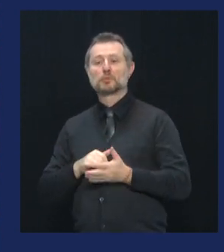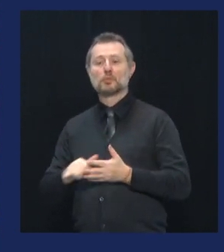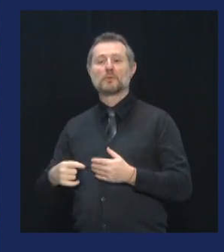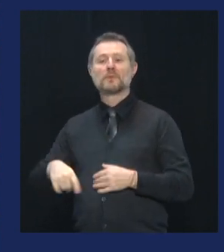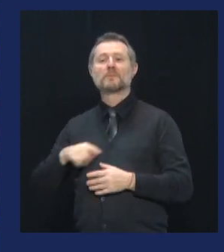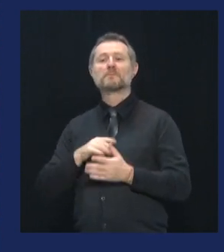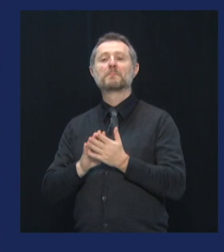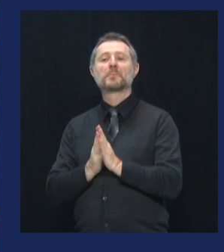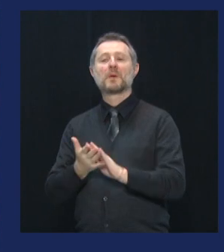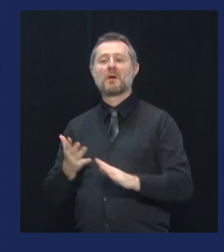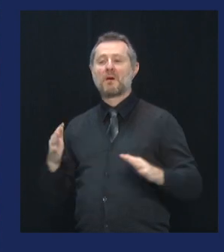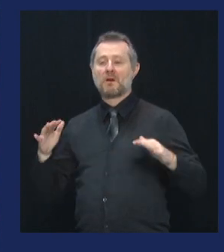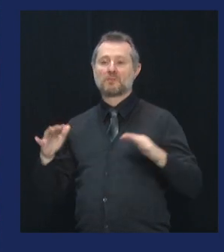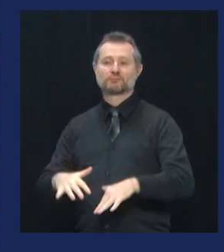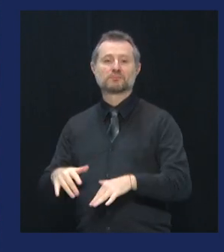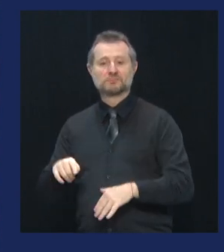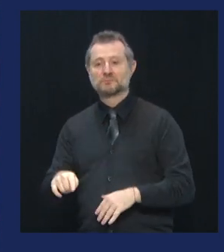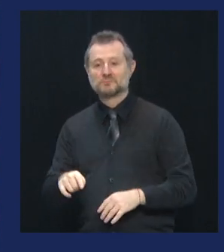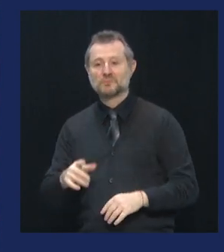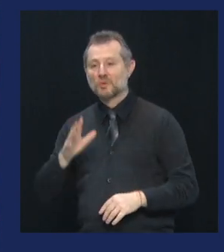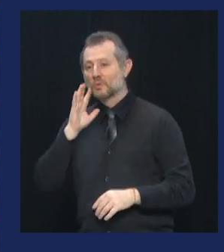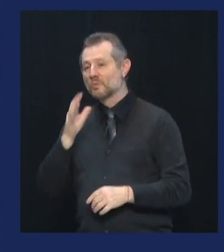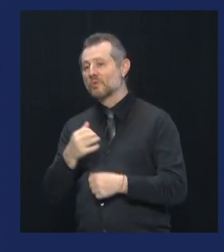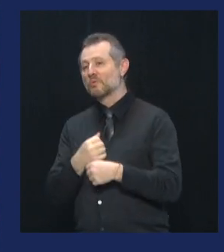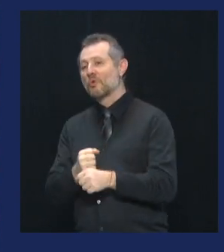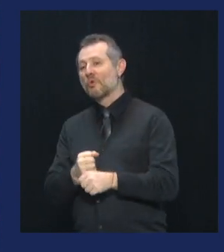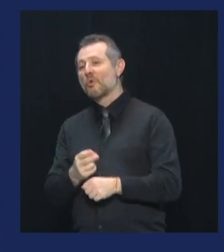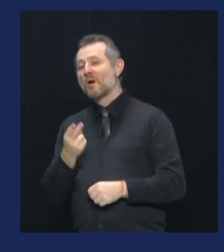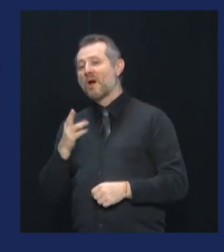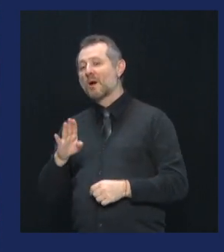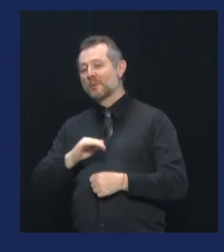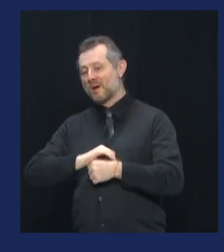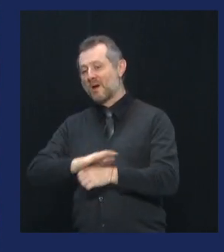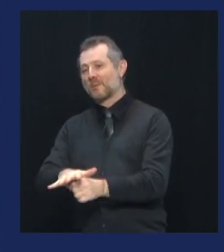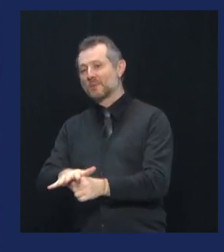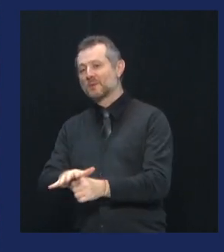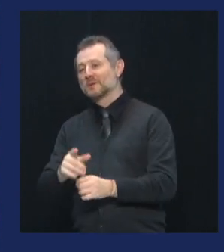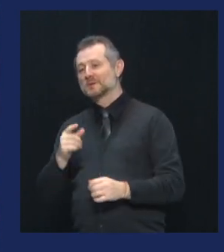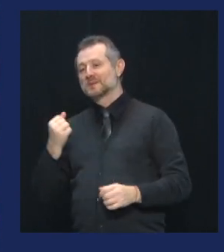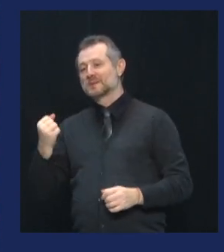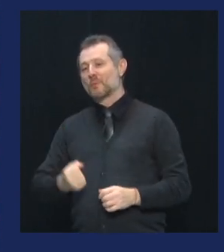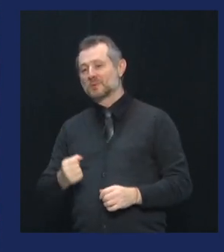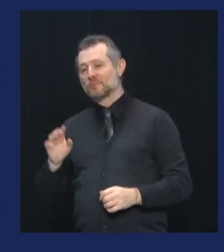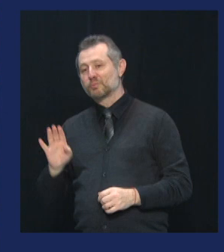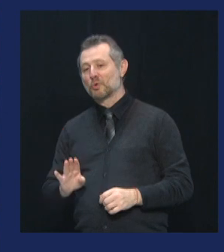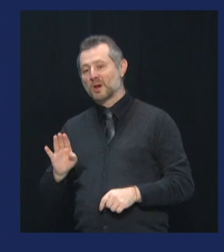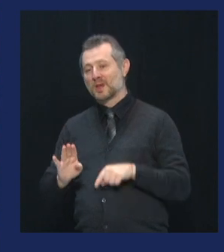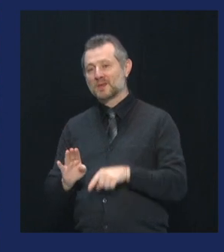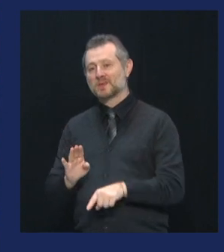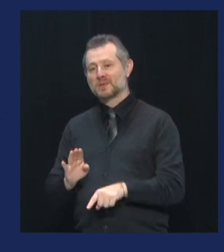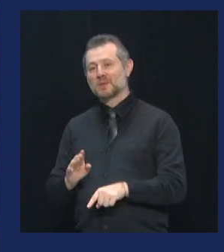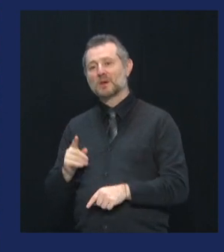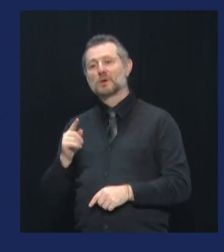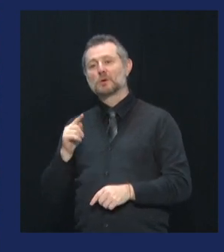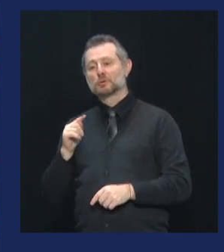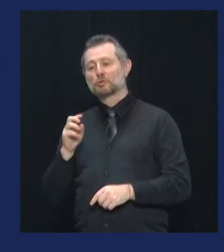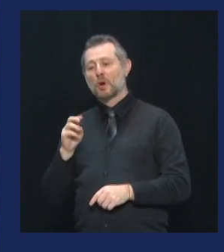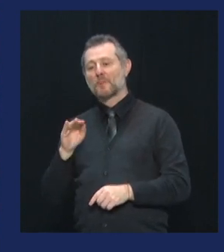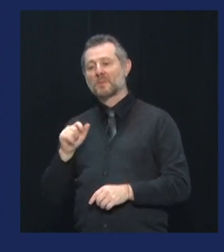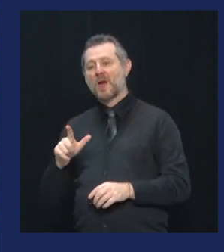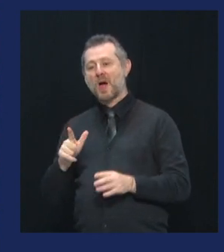wind turbine hub at the South Brooklyn Marine Terminal, creating 1,200 jobs. With this